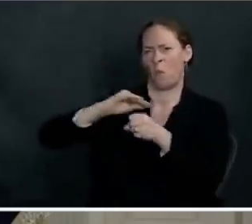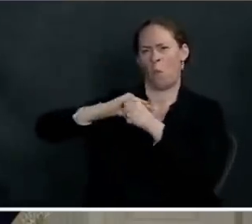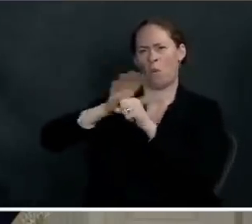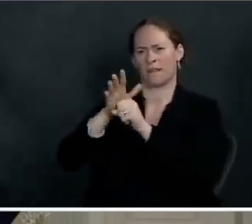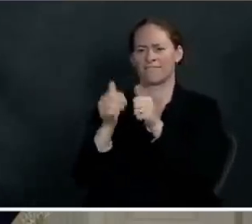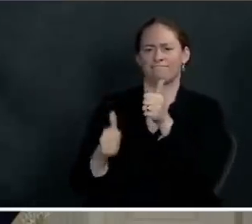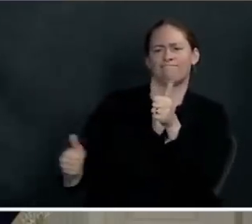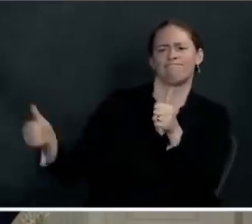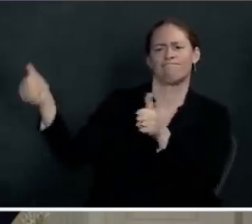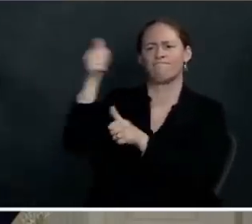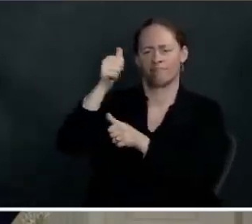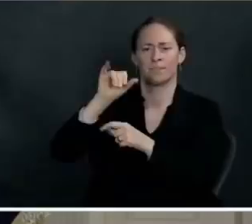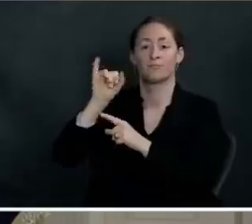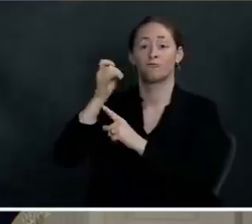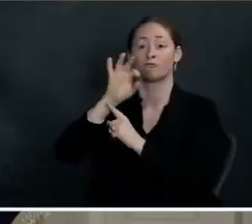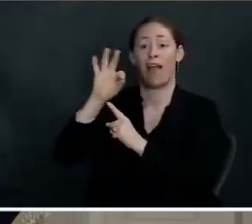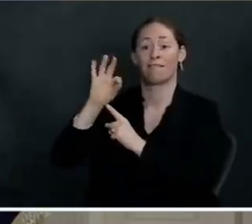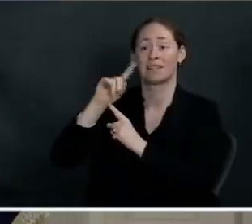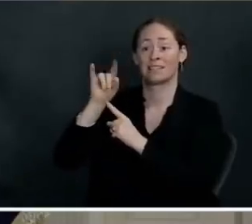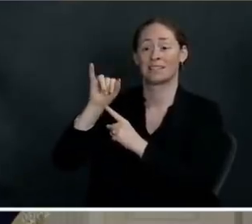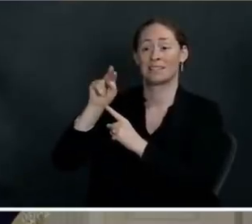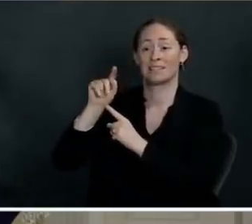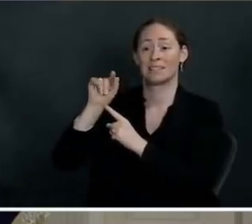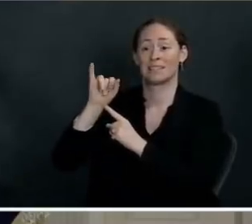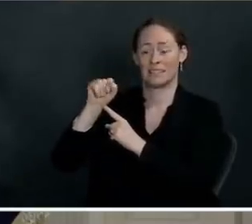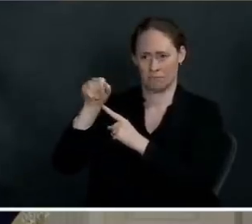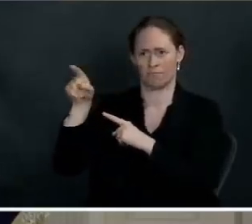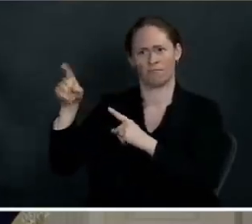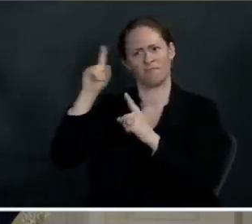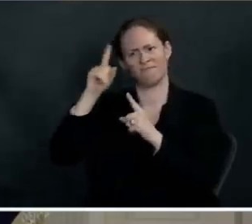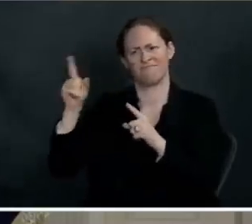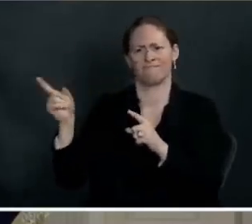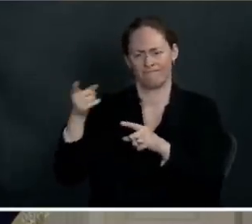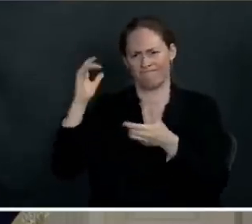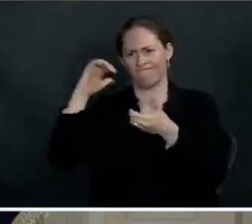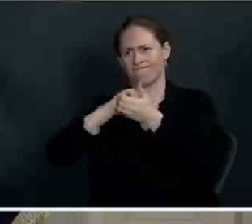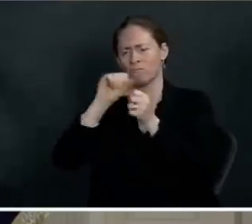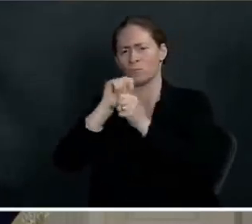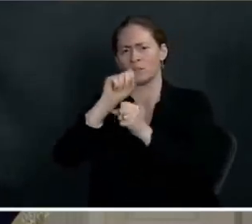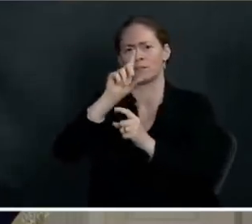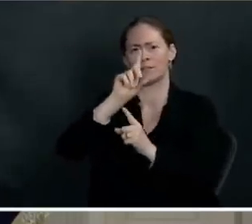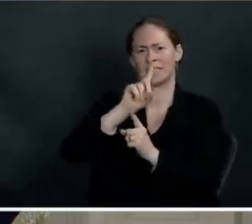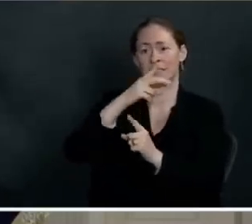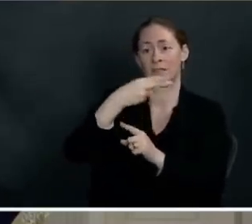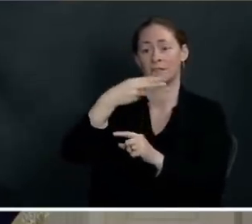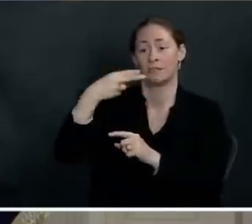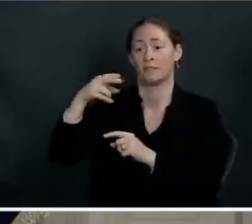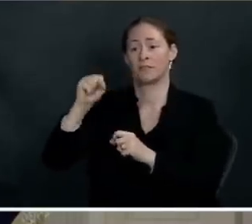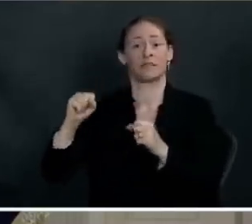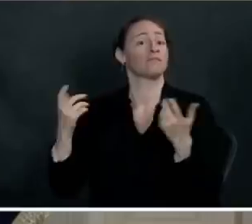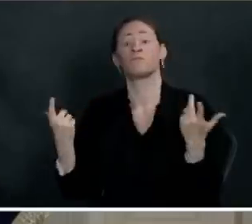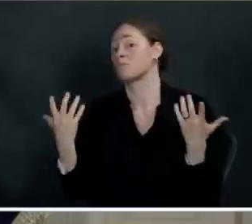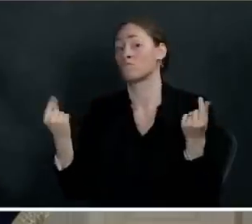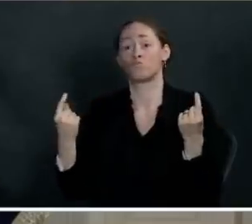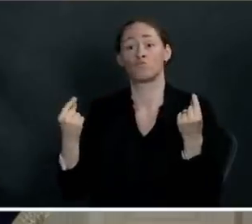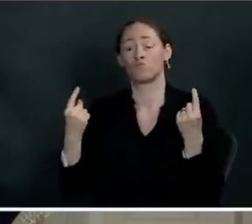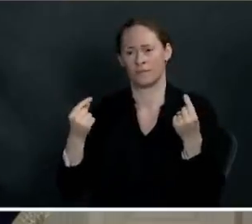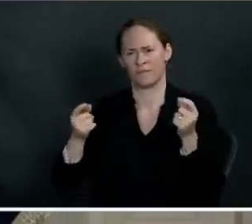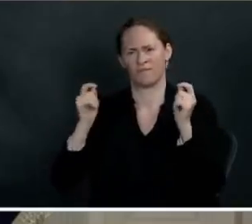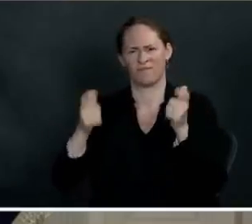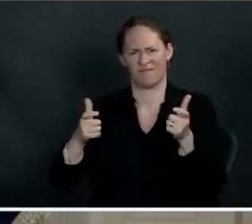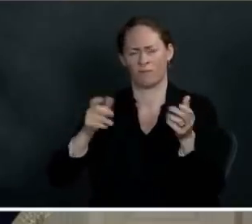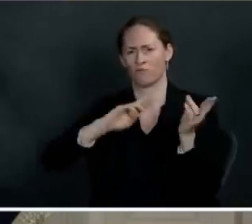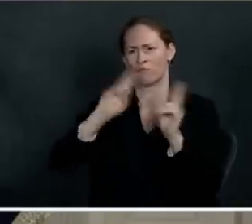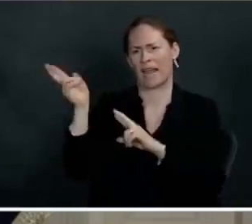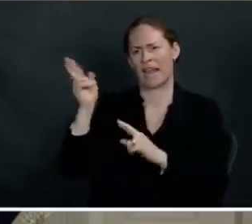to work with the Department of Health and Human Services to increase our total supply of vaccine for the American people. And